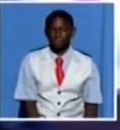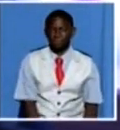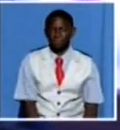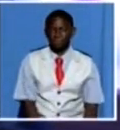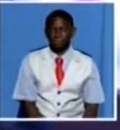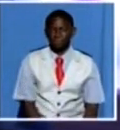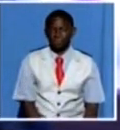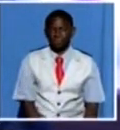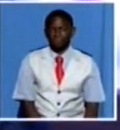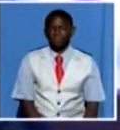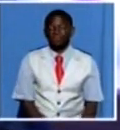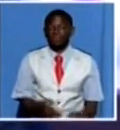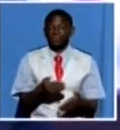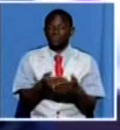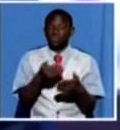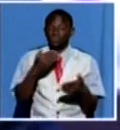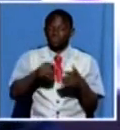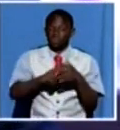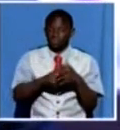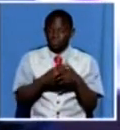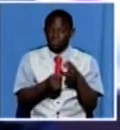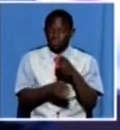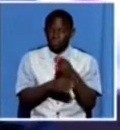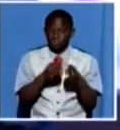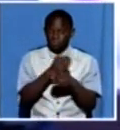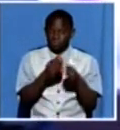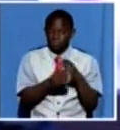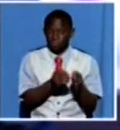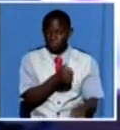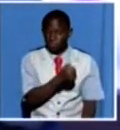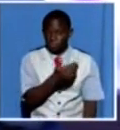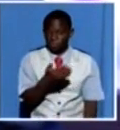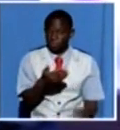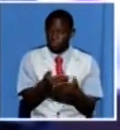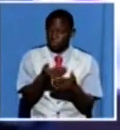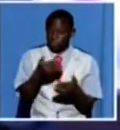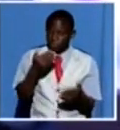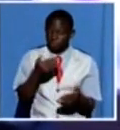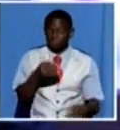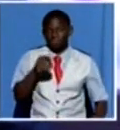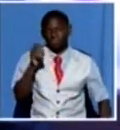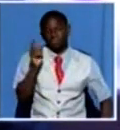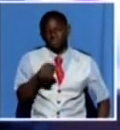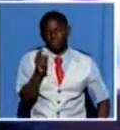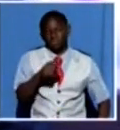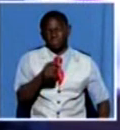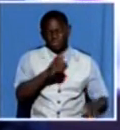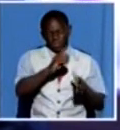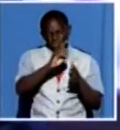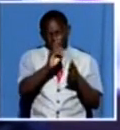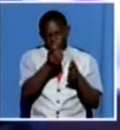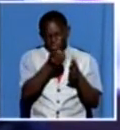embark on the construction of anything, we do the detailed designs that are done by the independent engineering